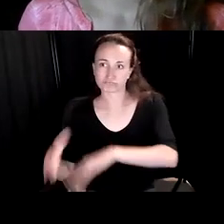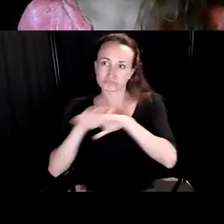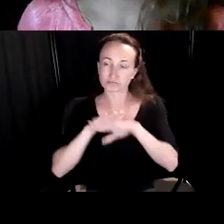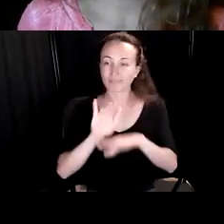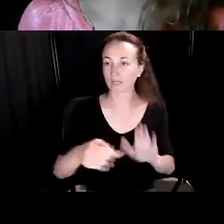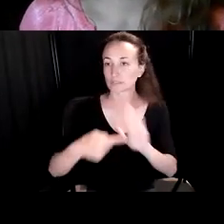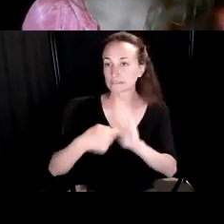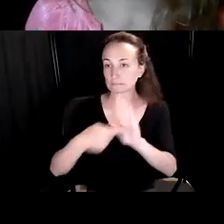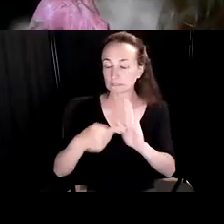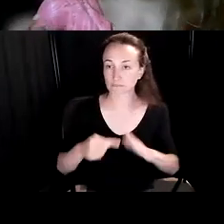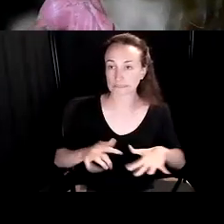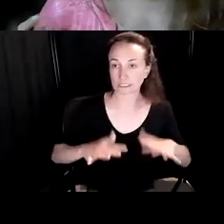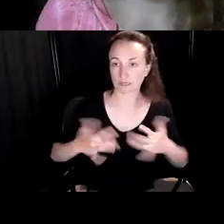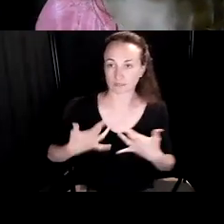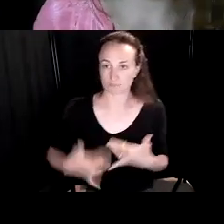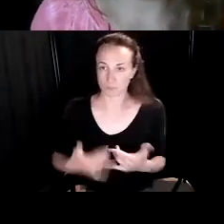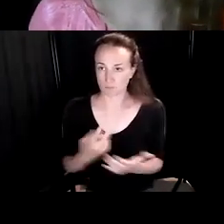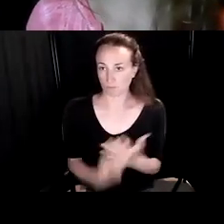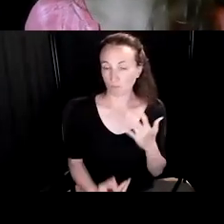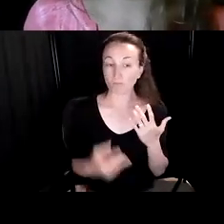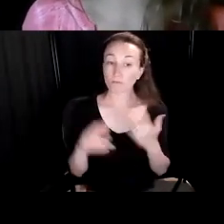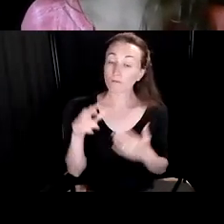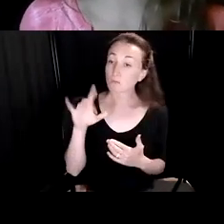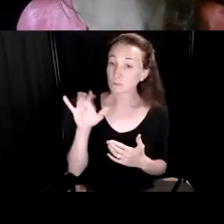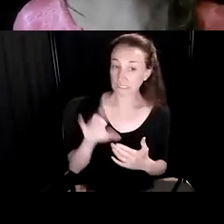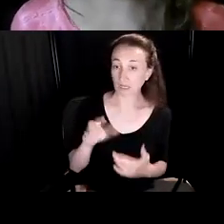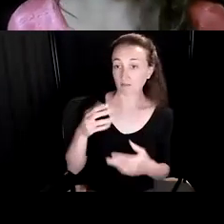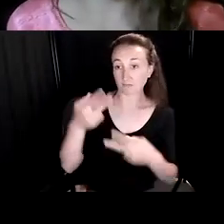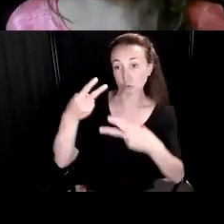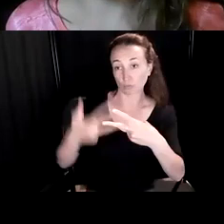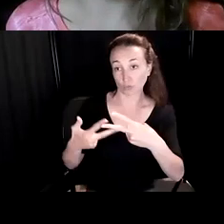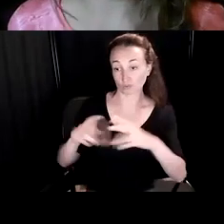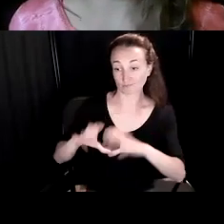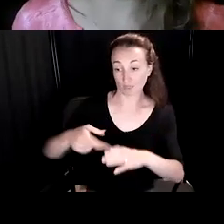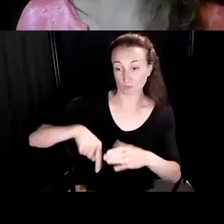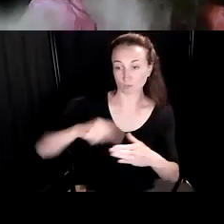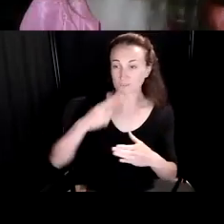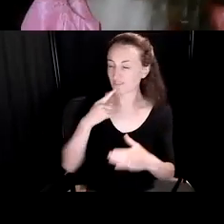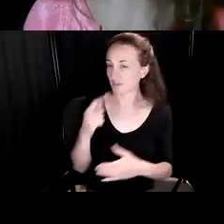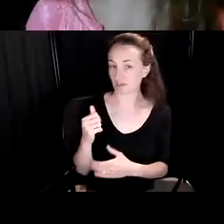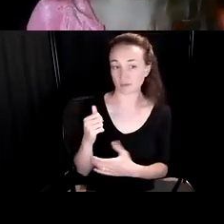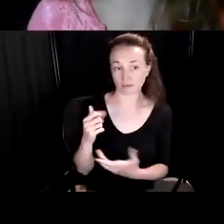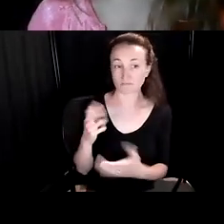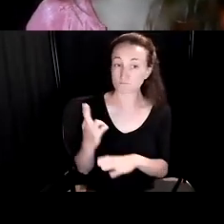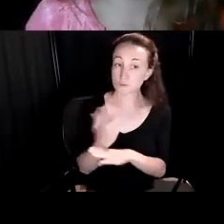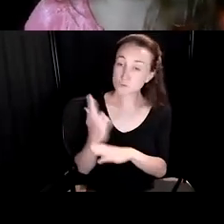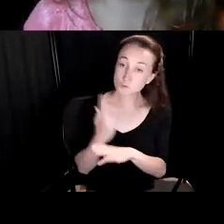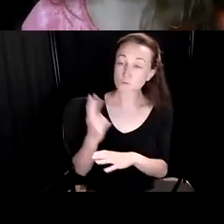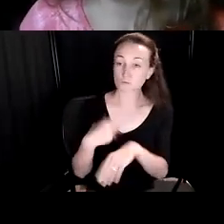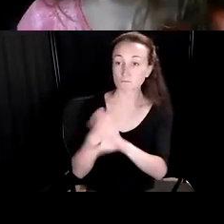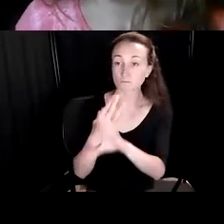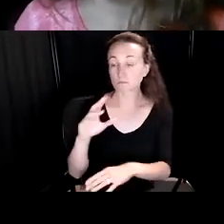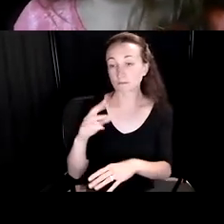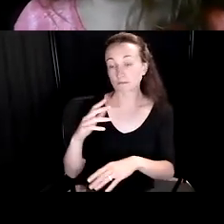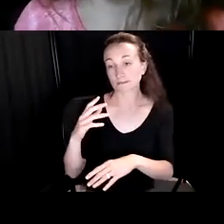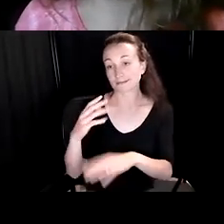depression. We did have about 2/3 of the sample reported that they received telehealth for mental health or substance use